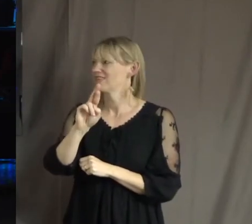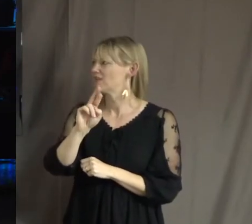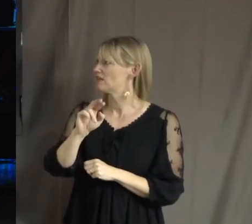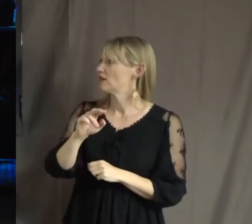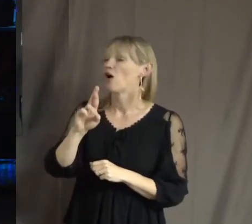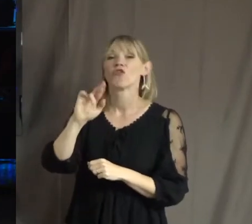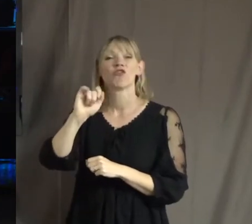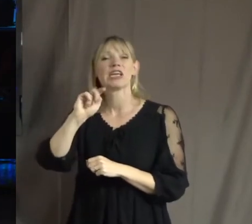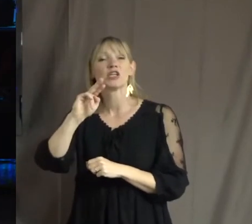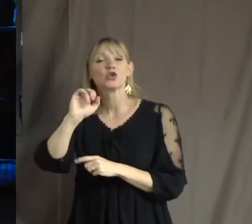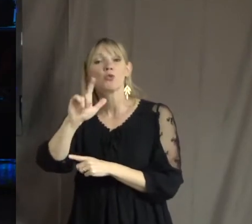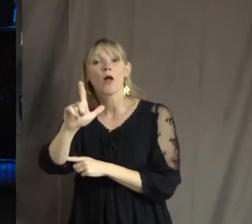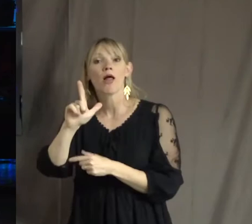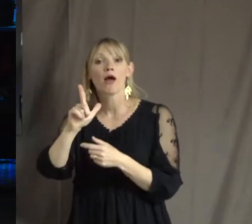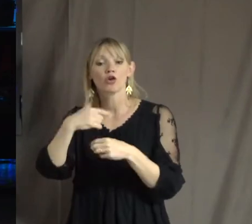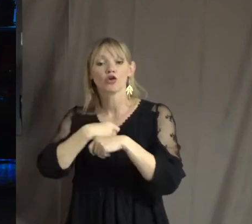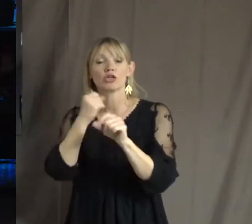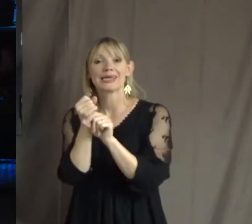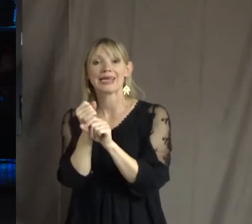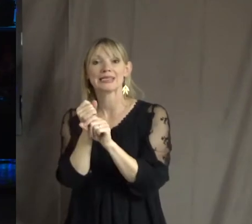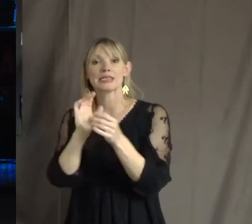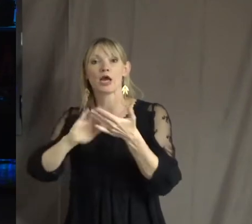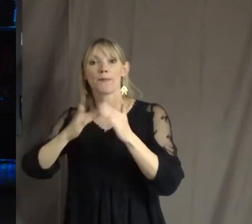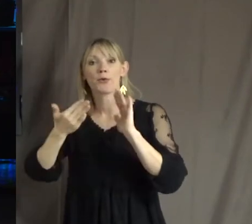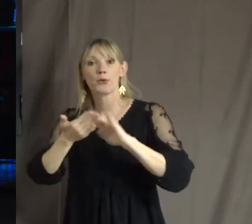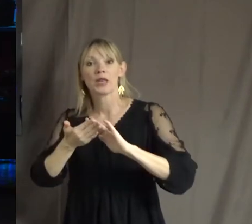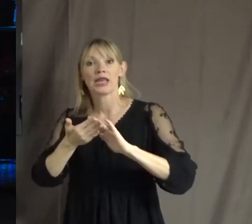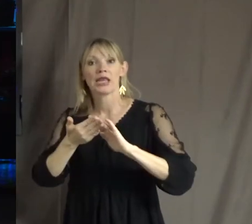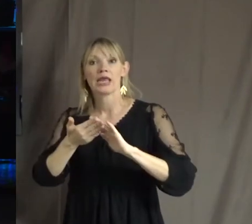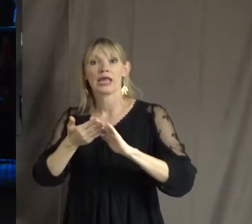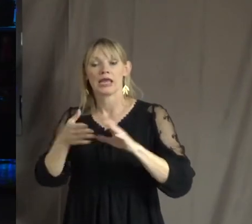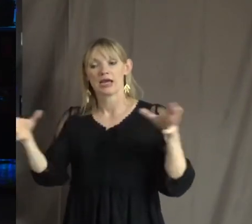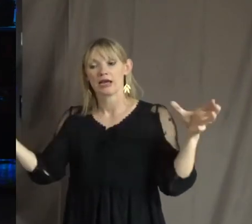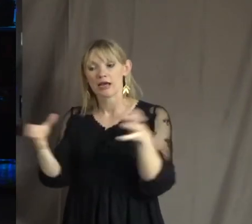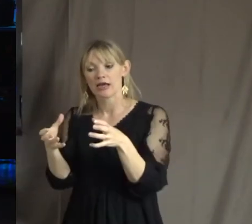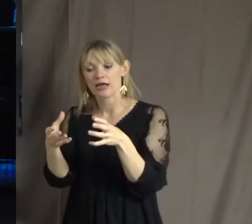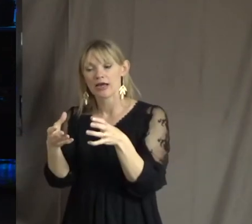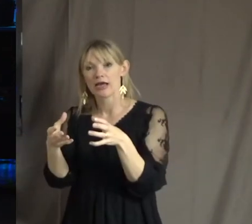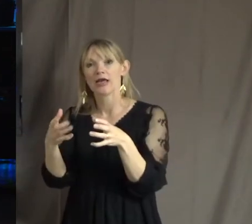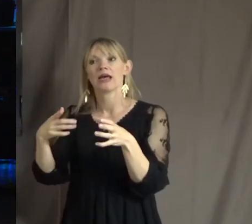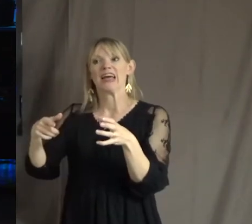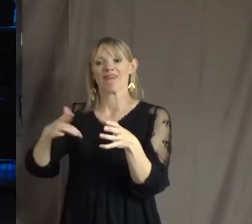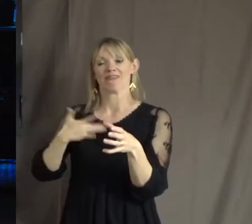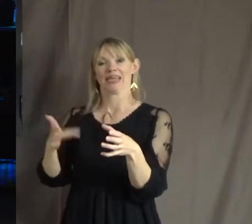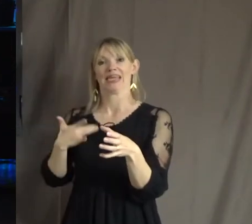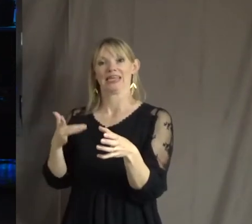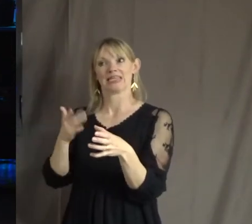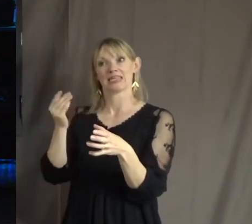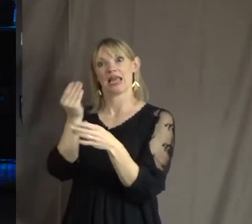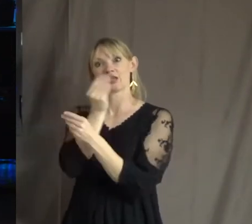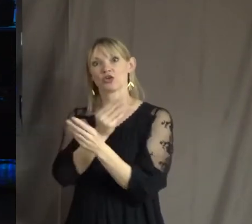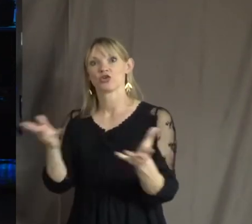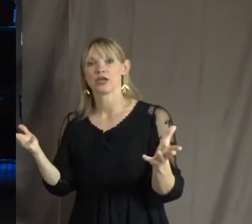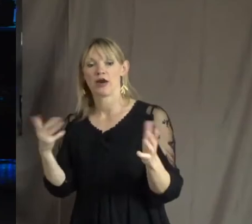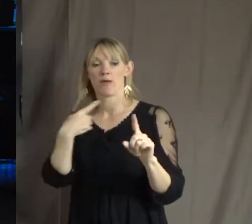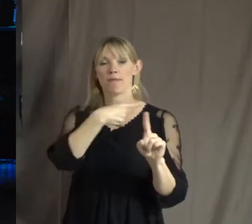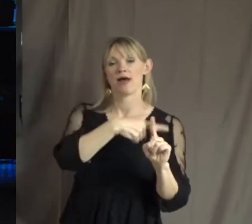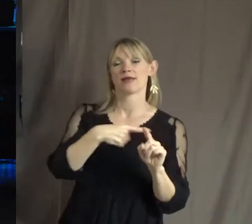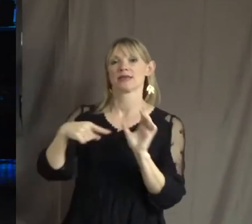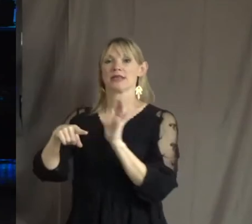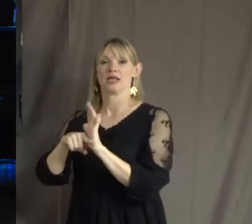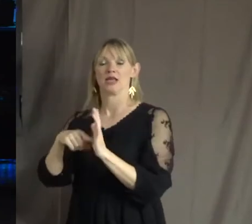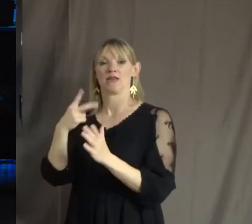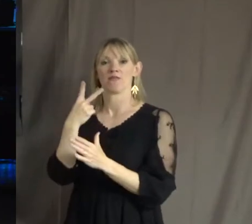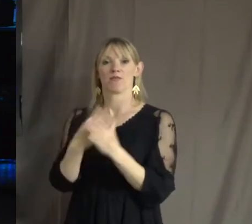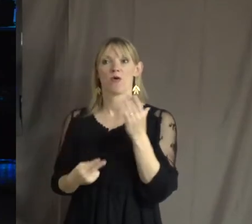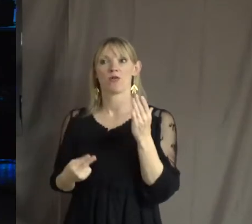community, creating a meeting ground where people can share deep feelings, positive and negative, a place where we